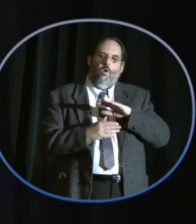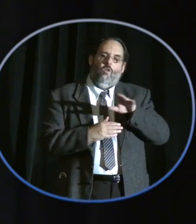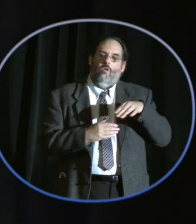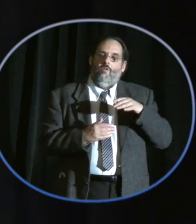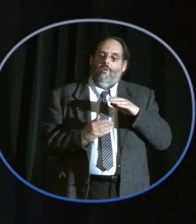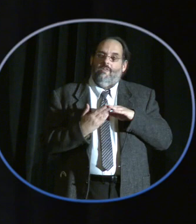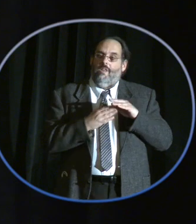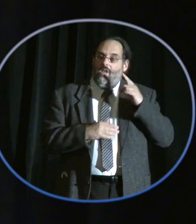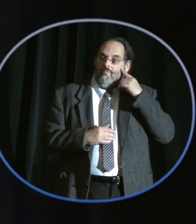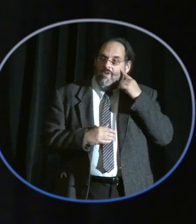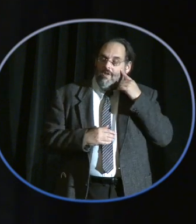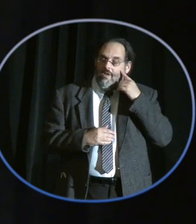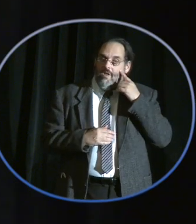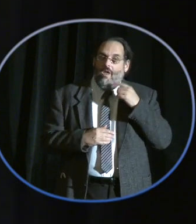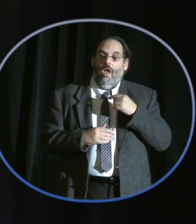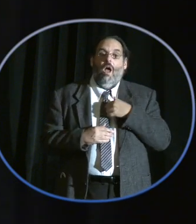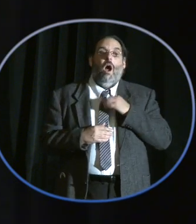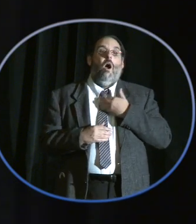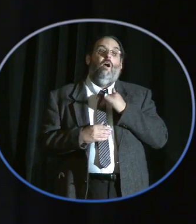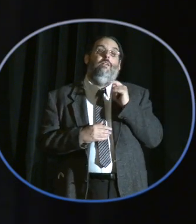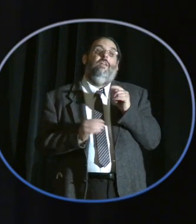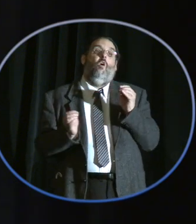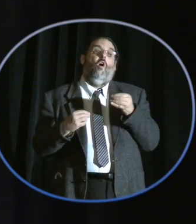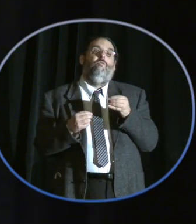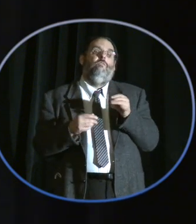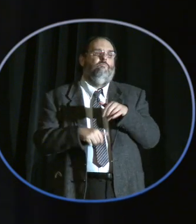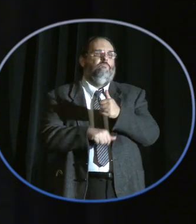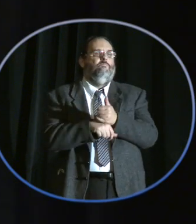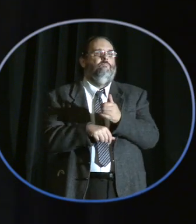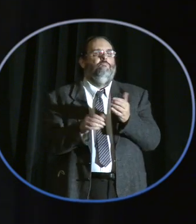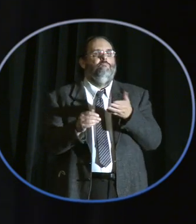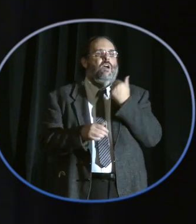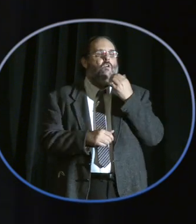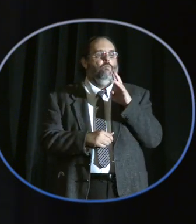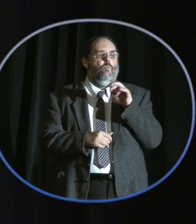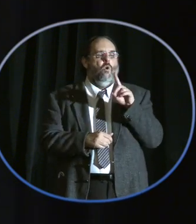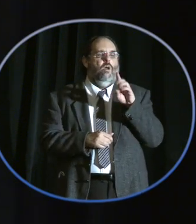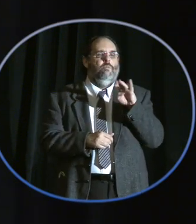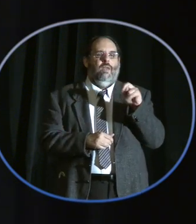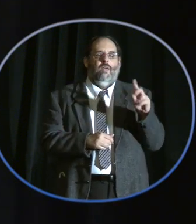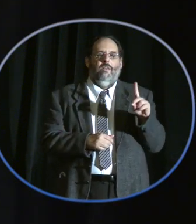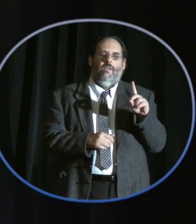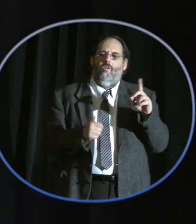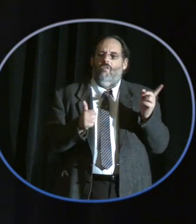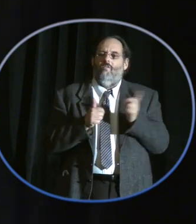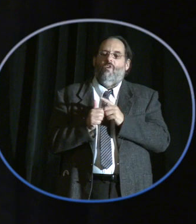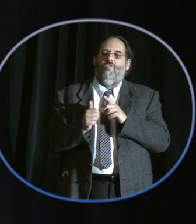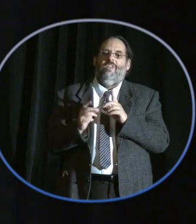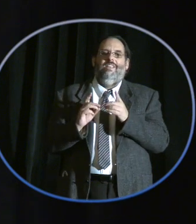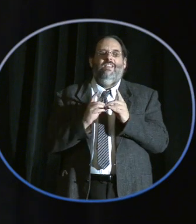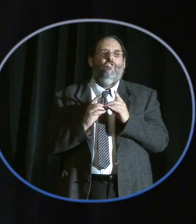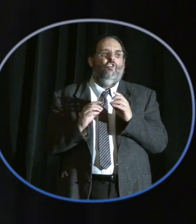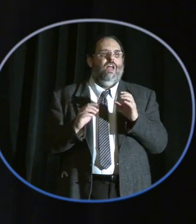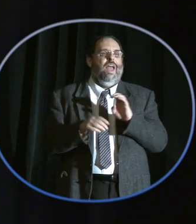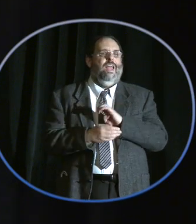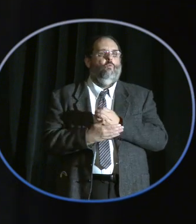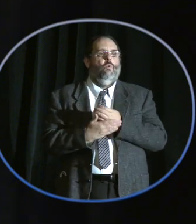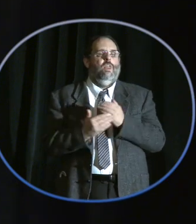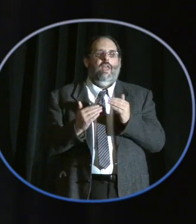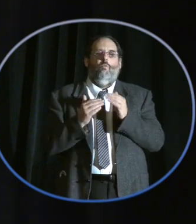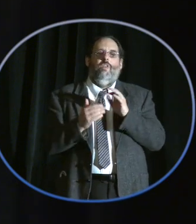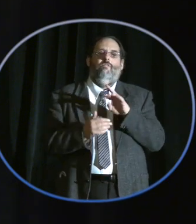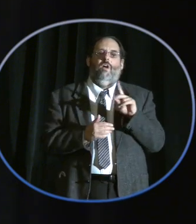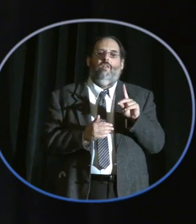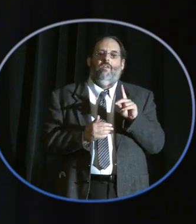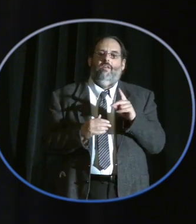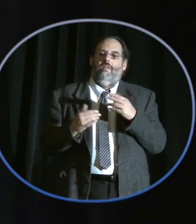administration, through our IT Office of Broadband and Digital Equity, created the city's first ever digital equity fund to tackle one of